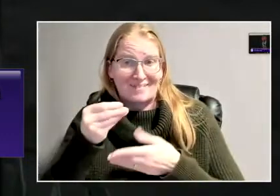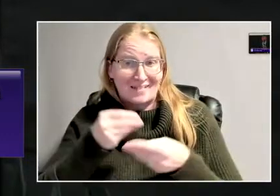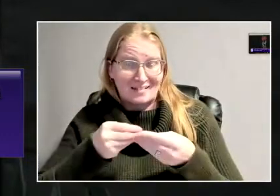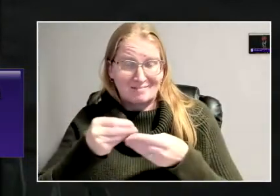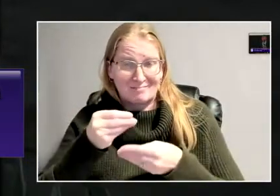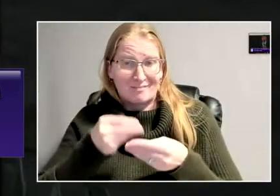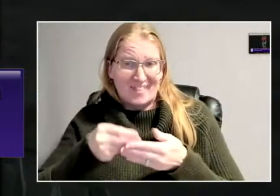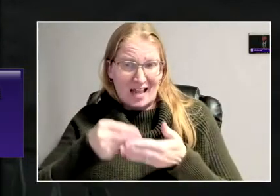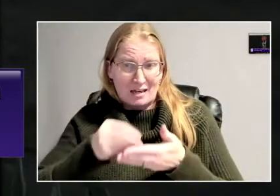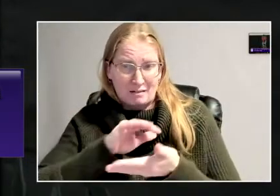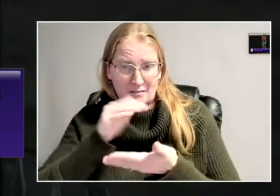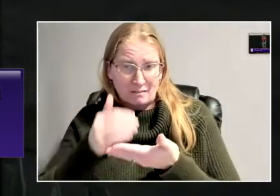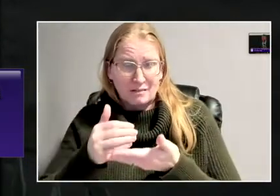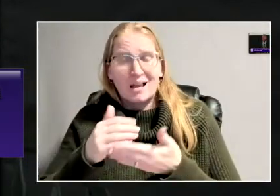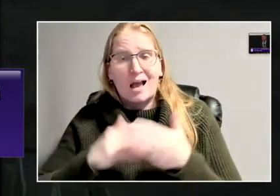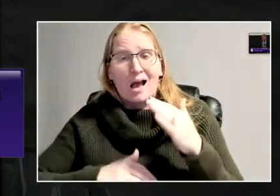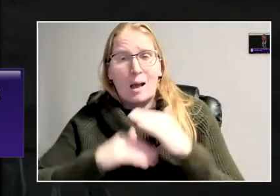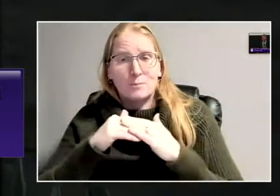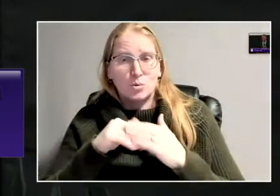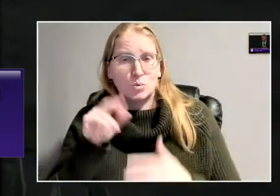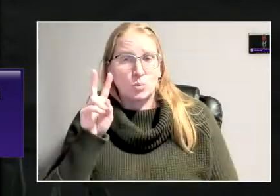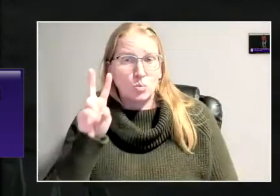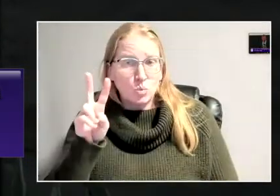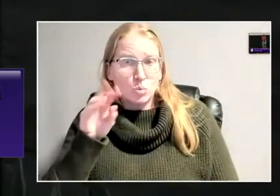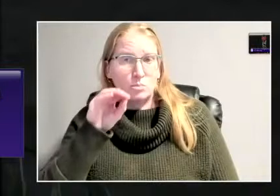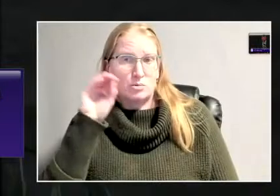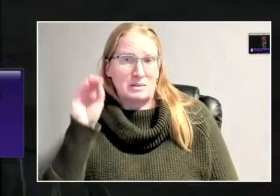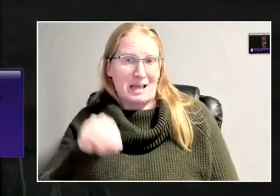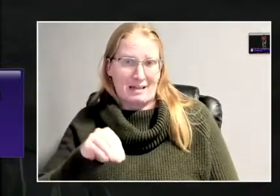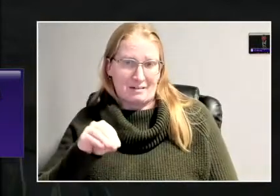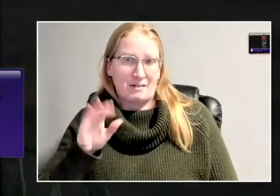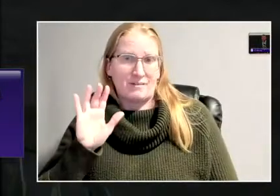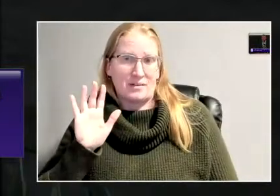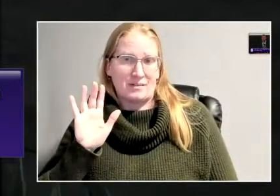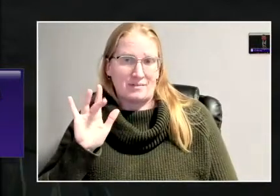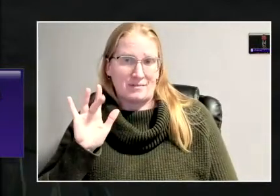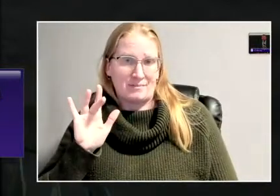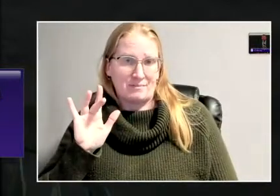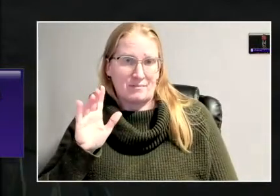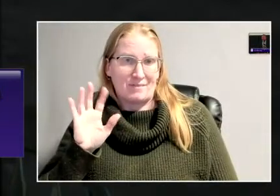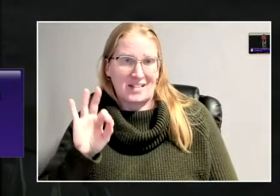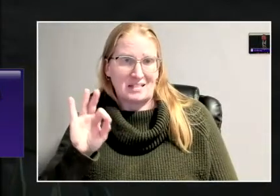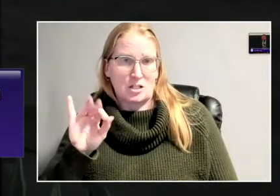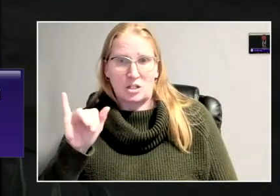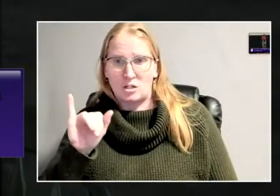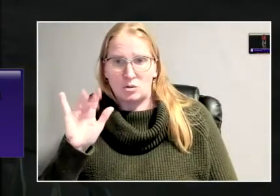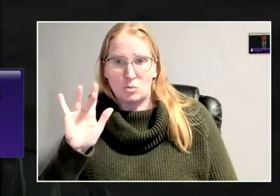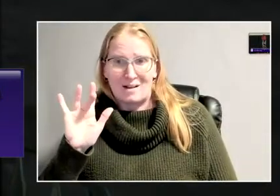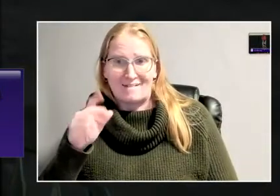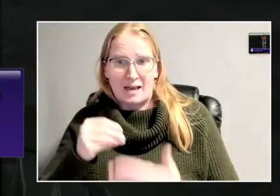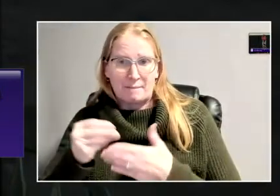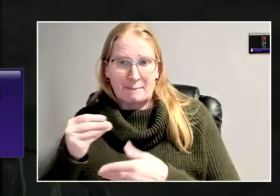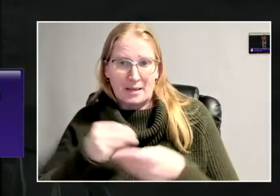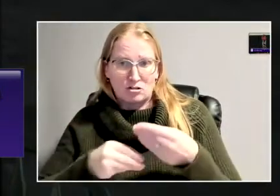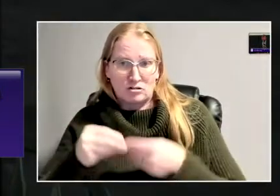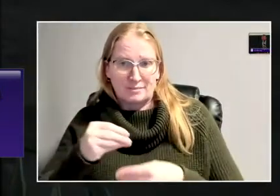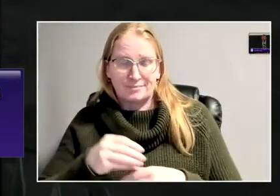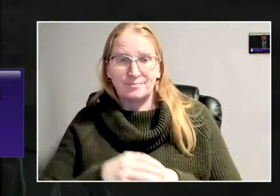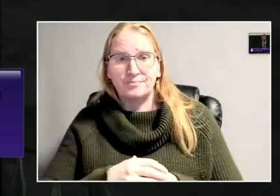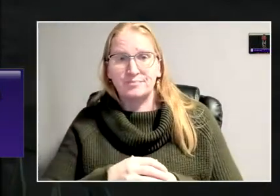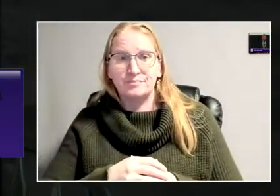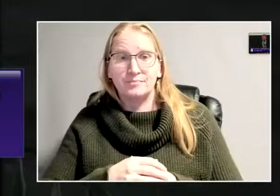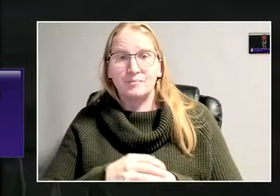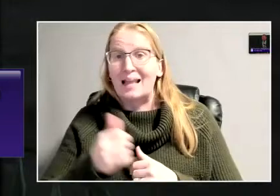equivalent to up to 2% of the fy2 fy2 budget um is there any